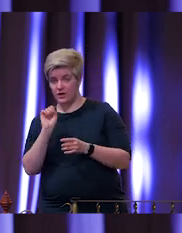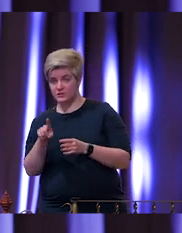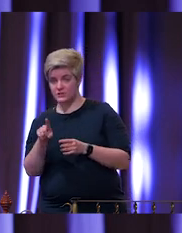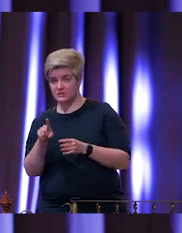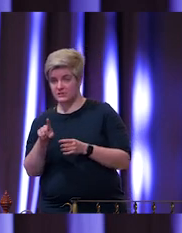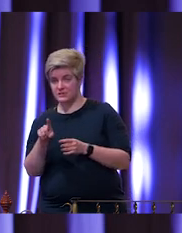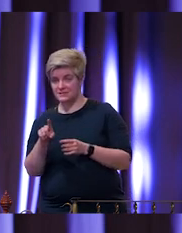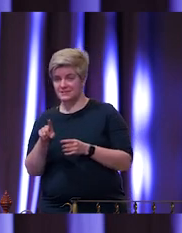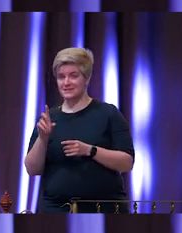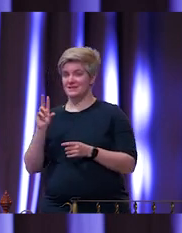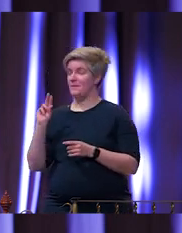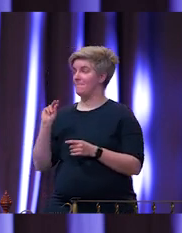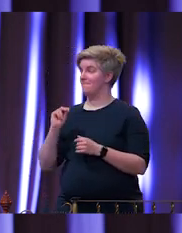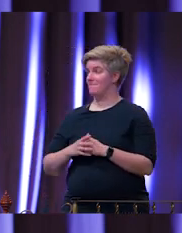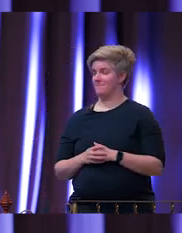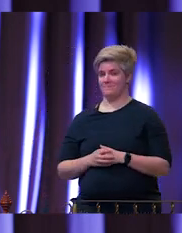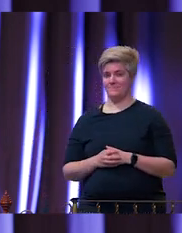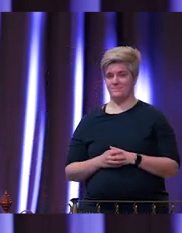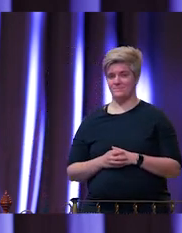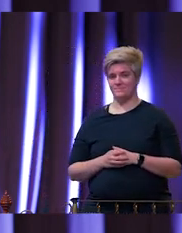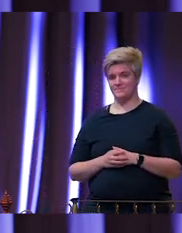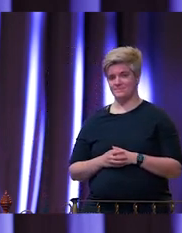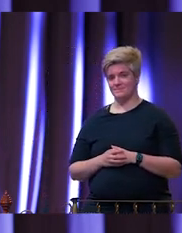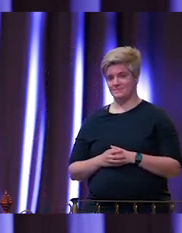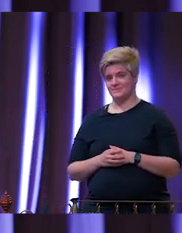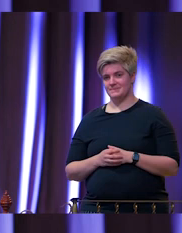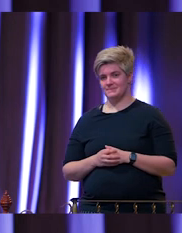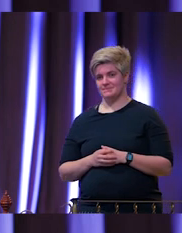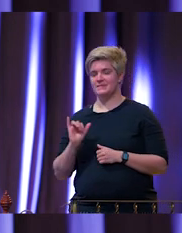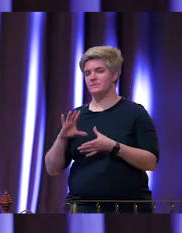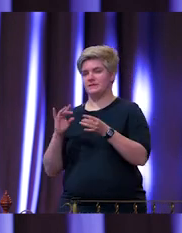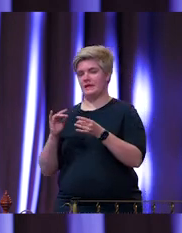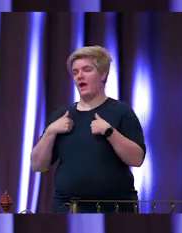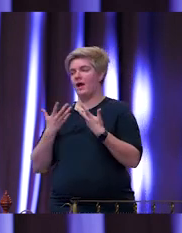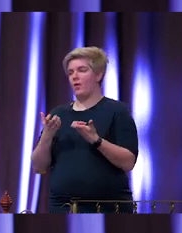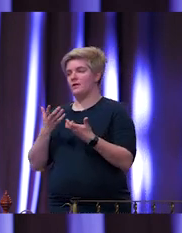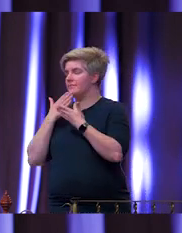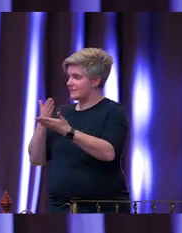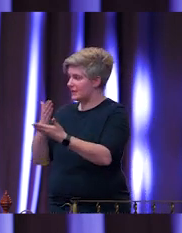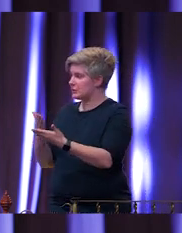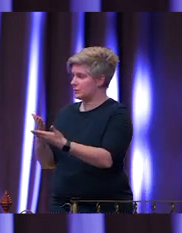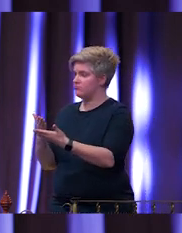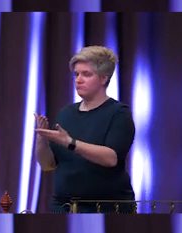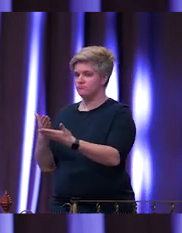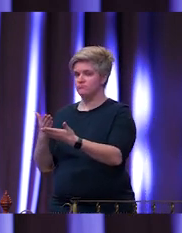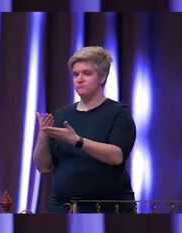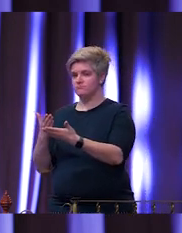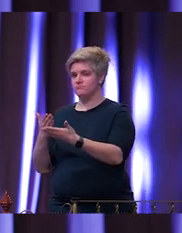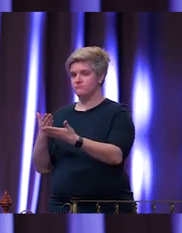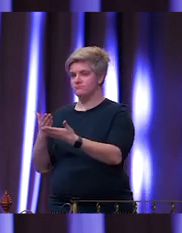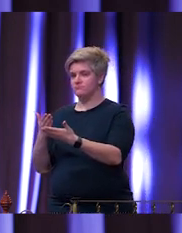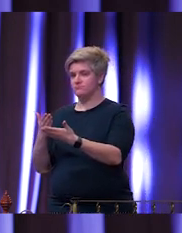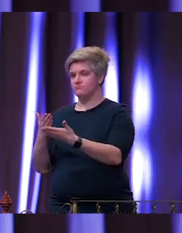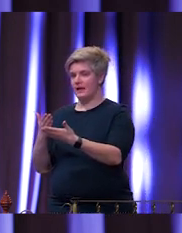panel? No. Finish your statement. Was my statement. I just want to thank you, and I'll let everybody here